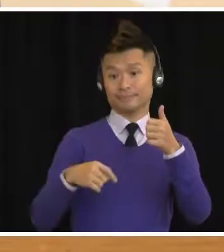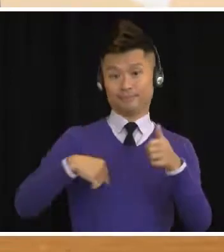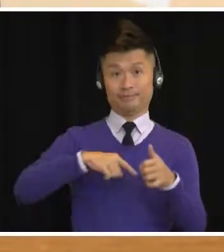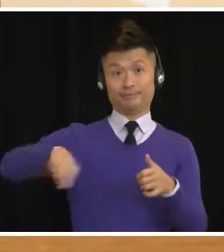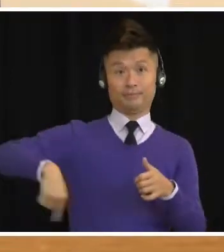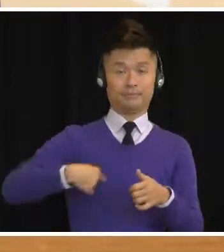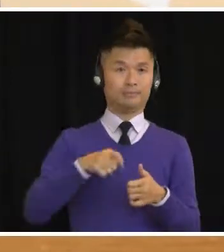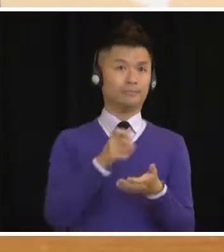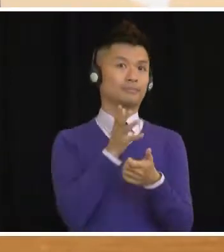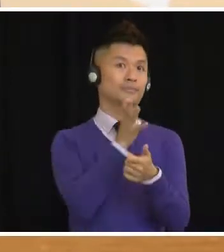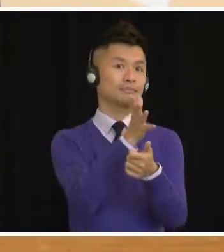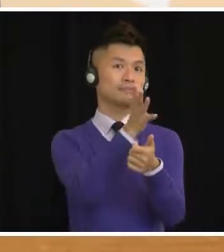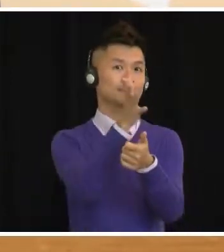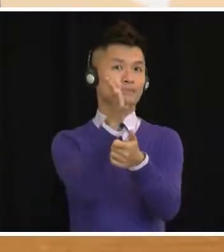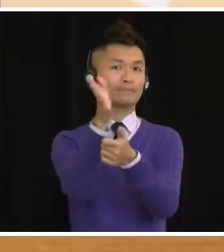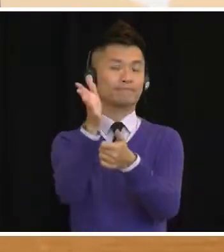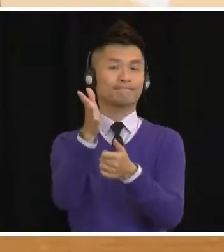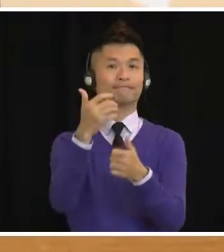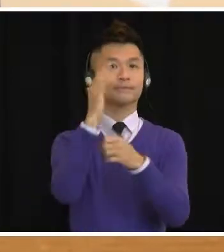The